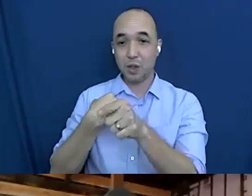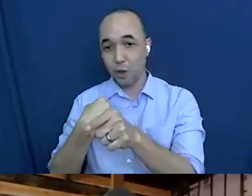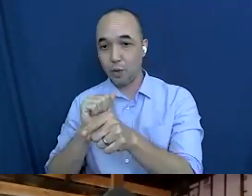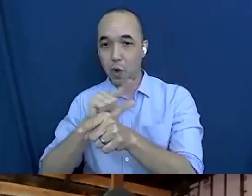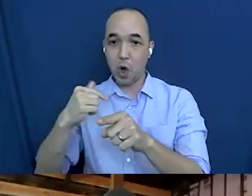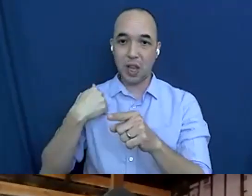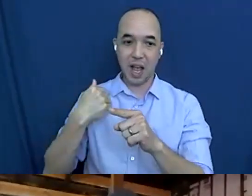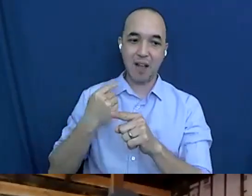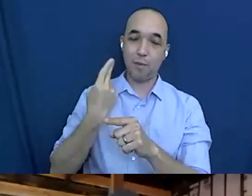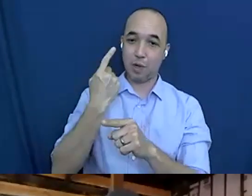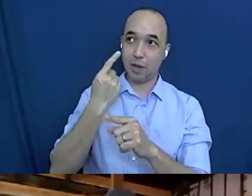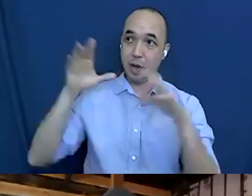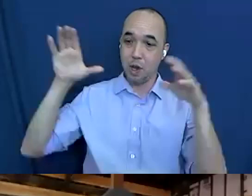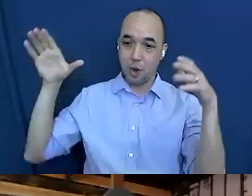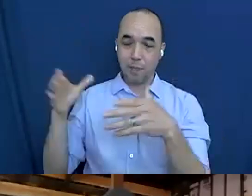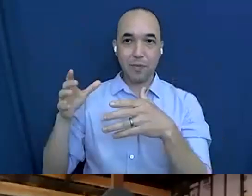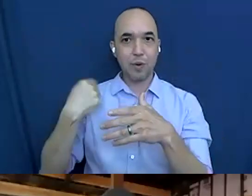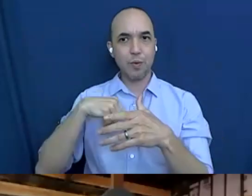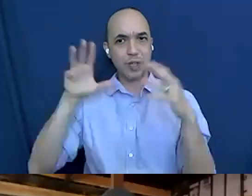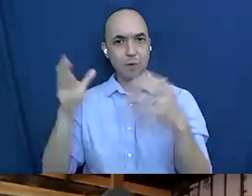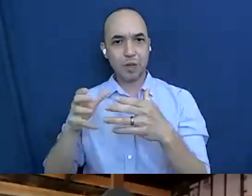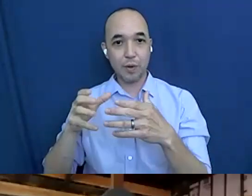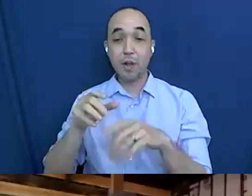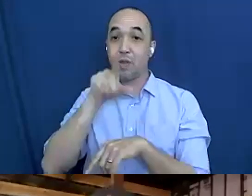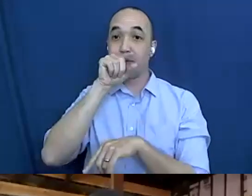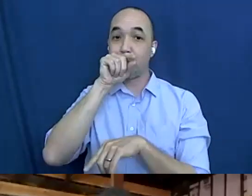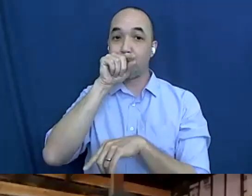up together. The birds will start talking to each other.